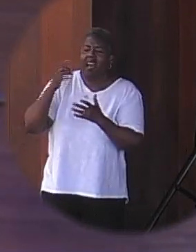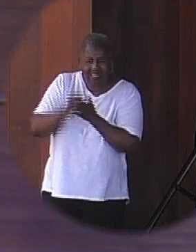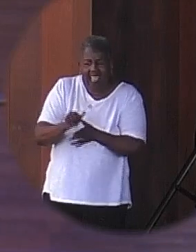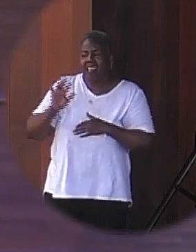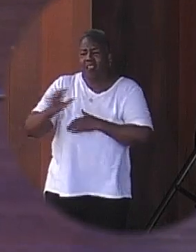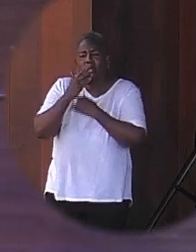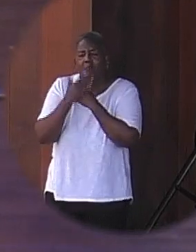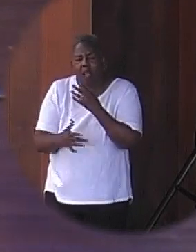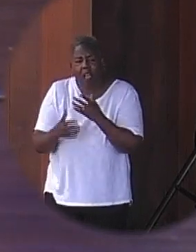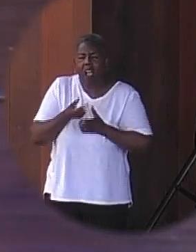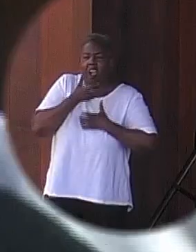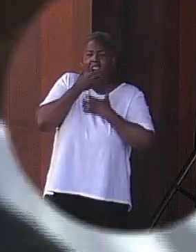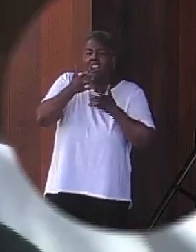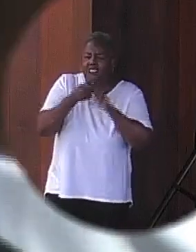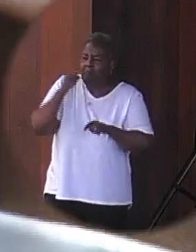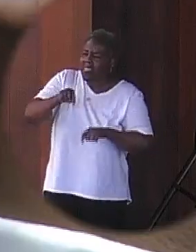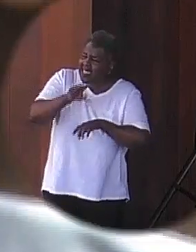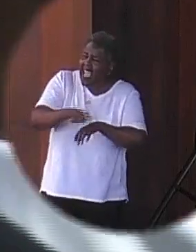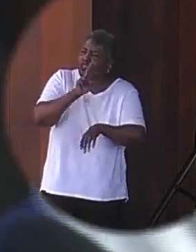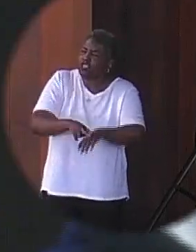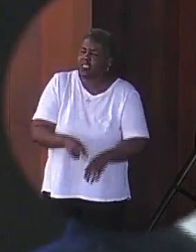out from this nation